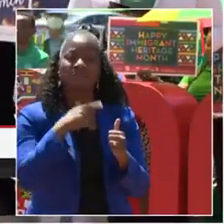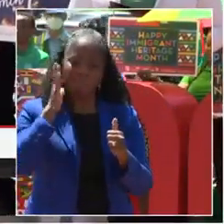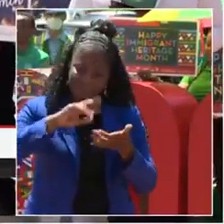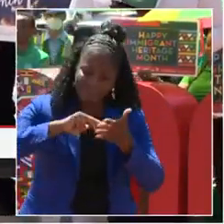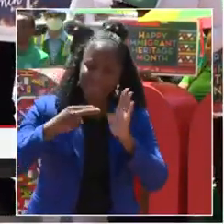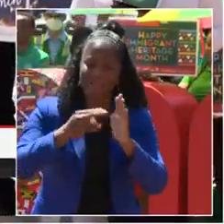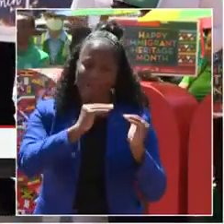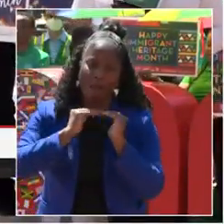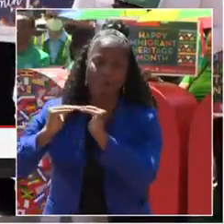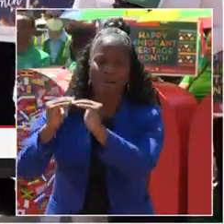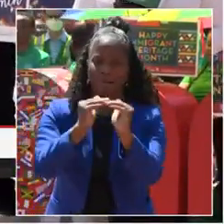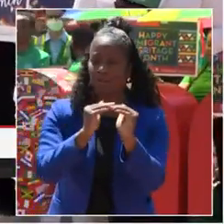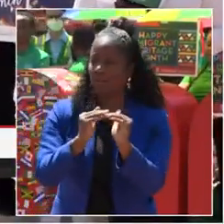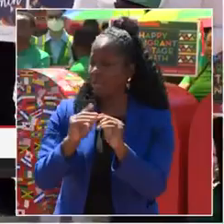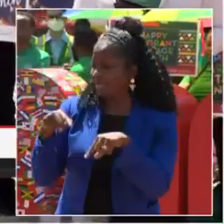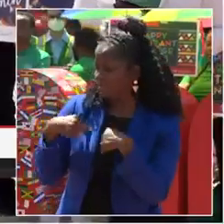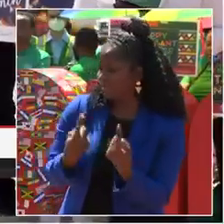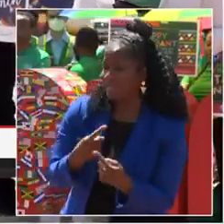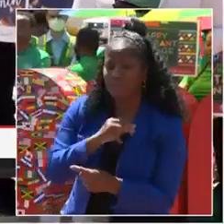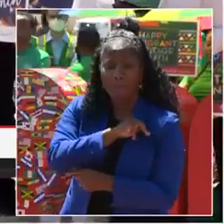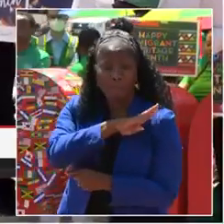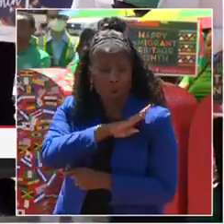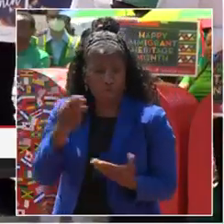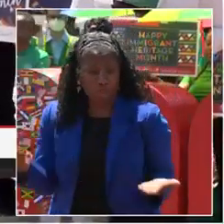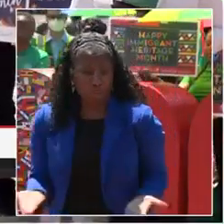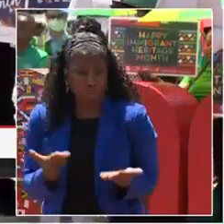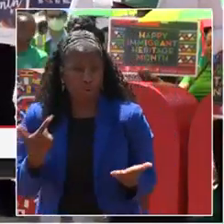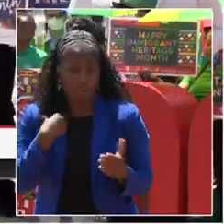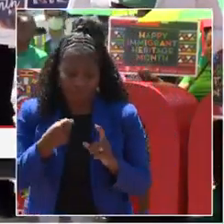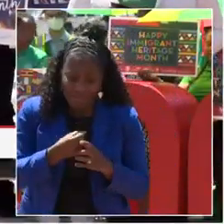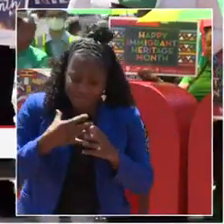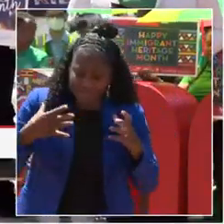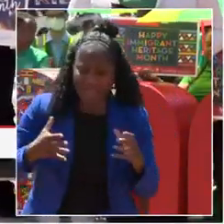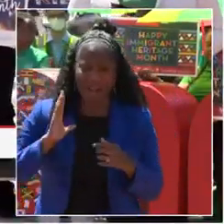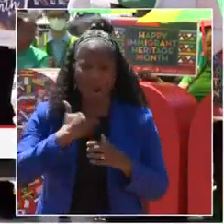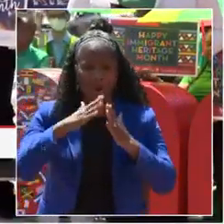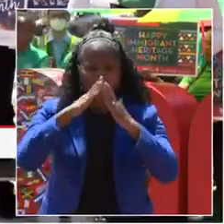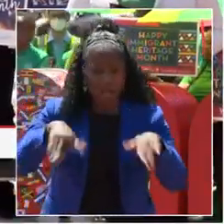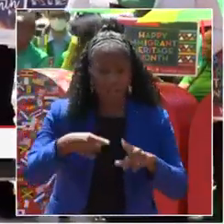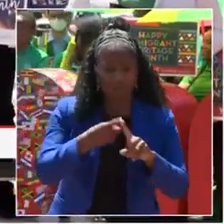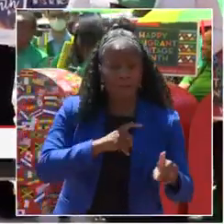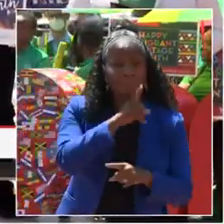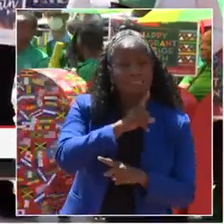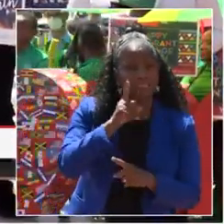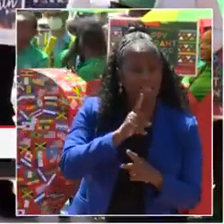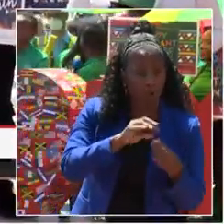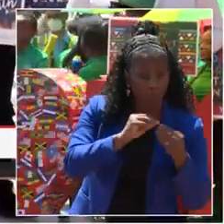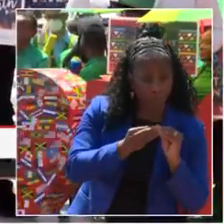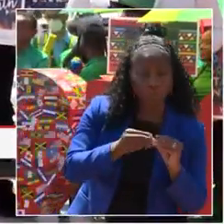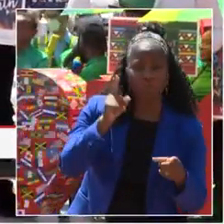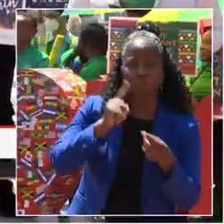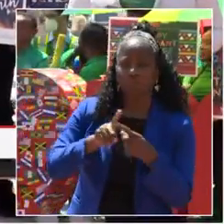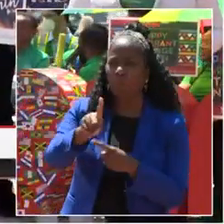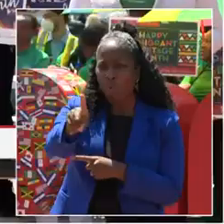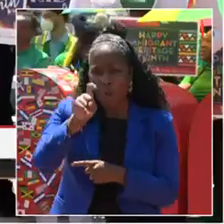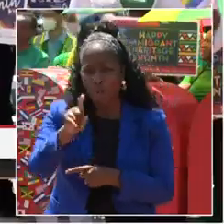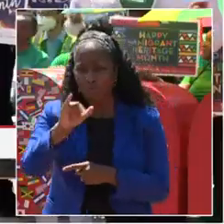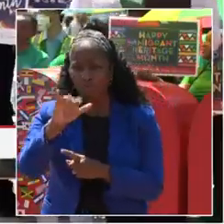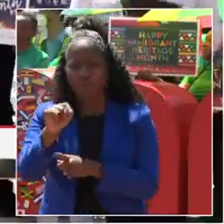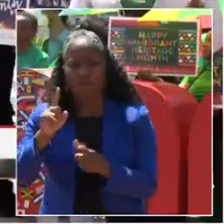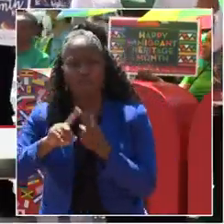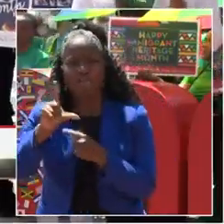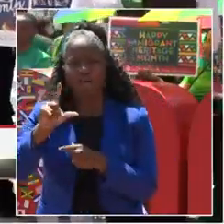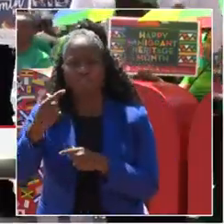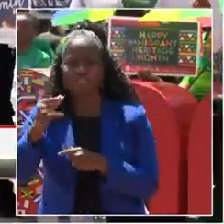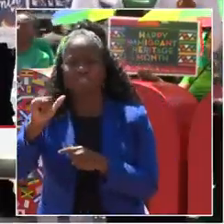Muriel Bowser became mayor, we expanded our youth LGBTQ housing from single digits to nearly 100 units of